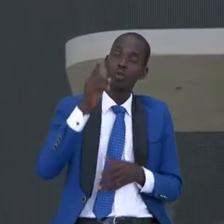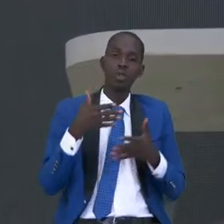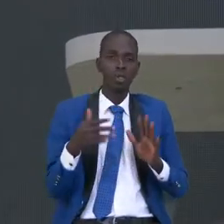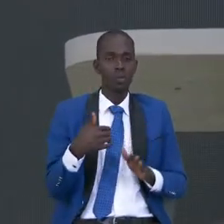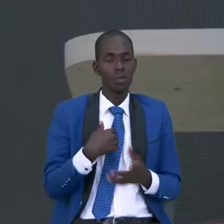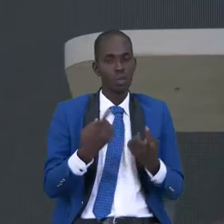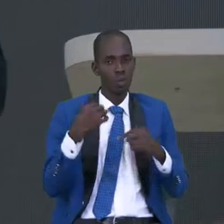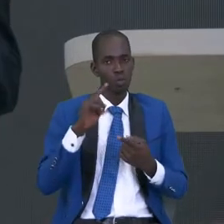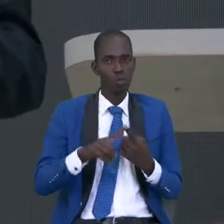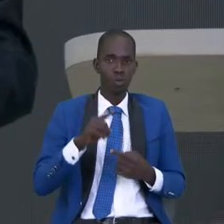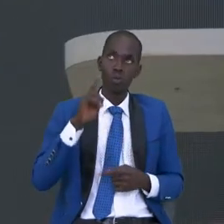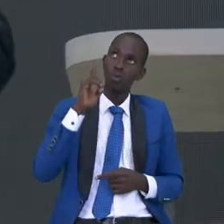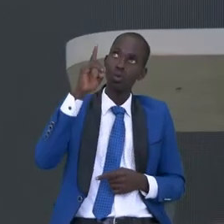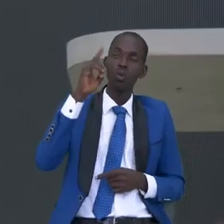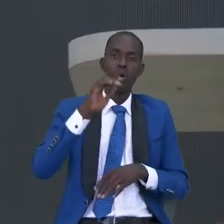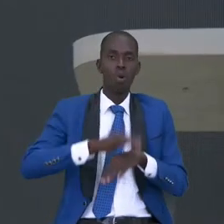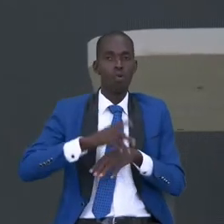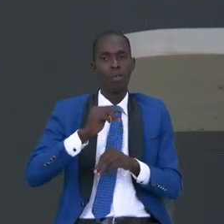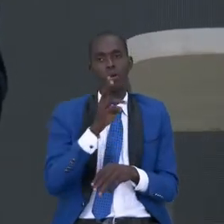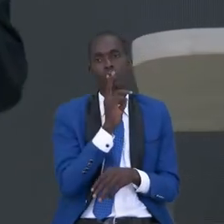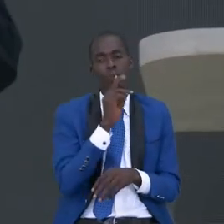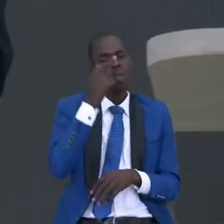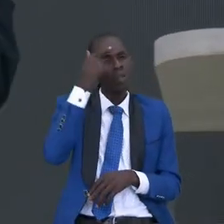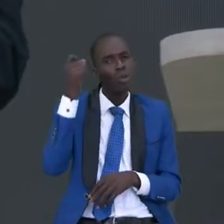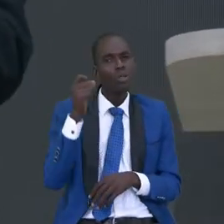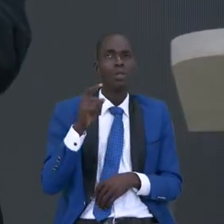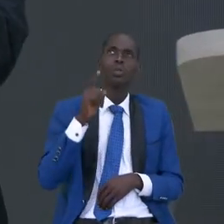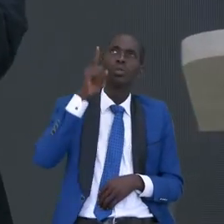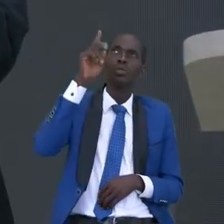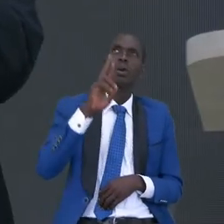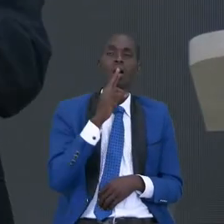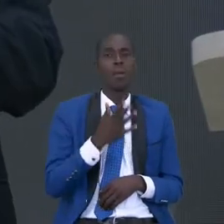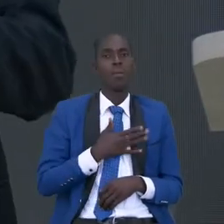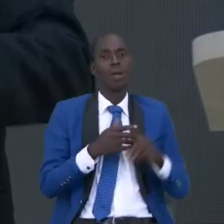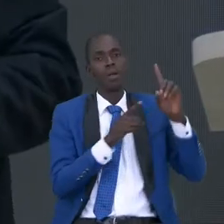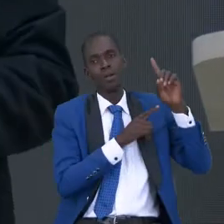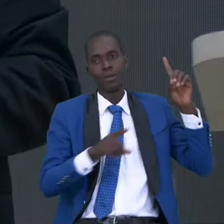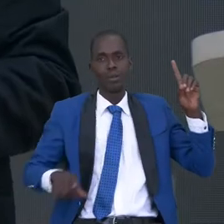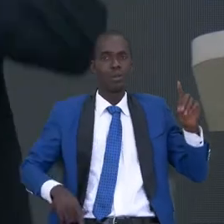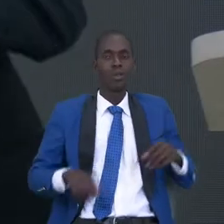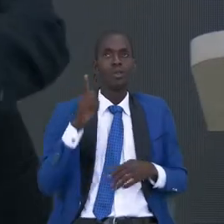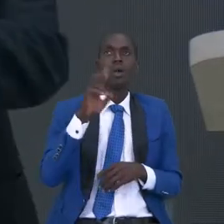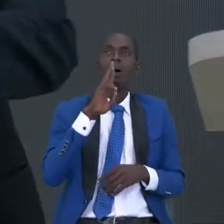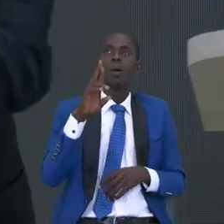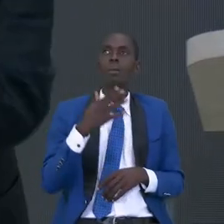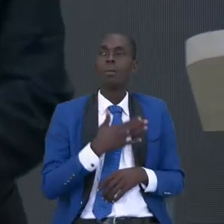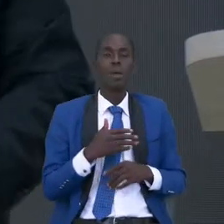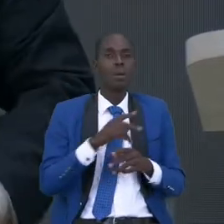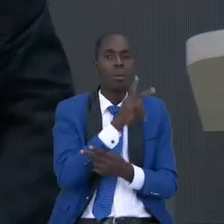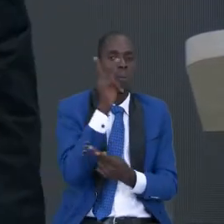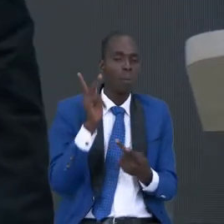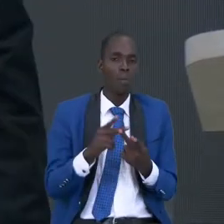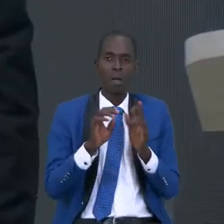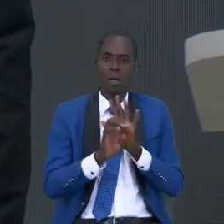water, because you are my Lord, you are my extraordinary model, and you are